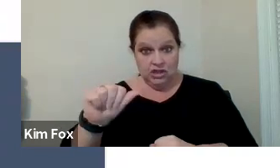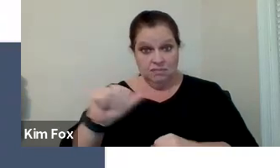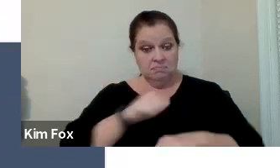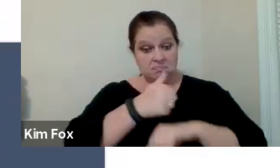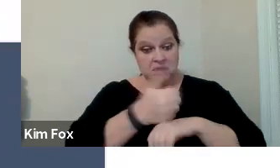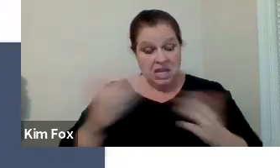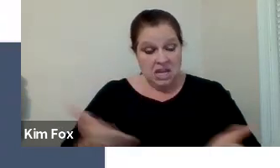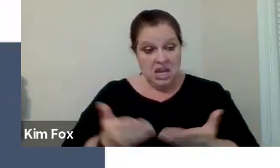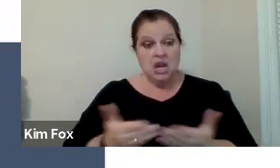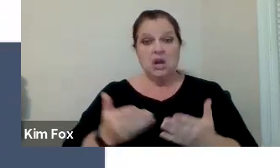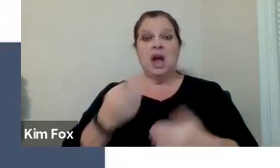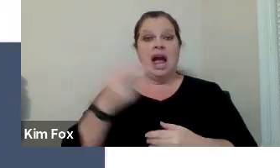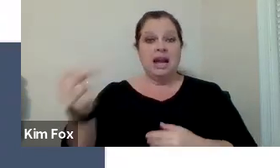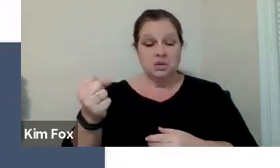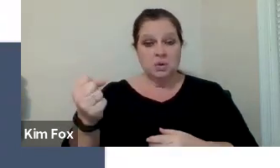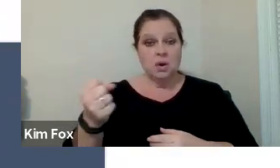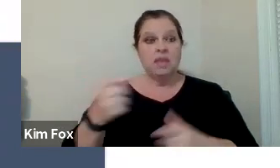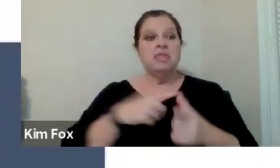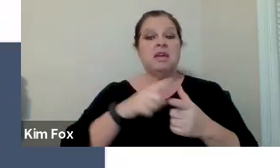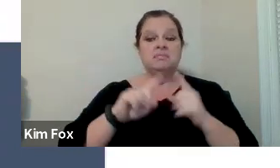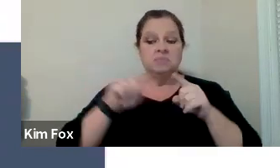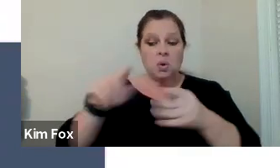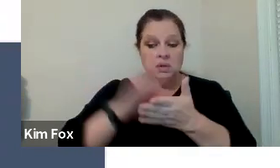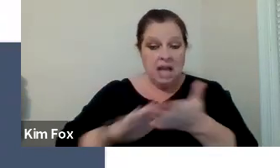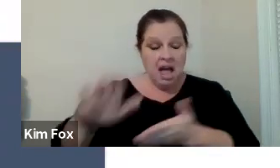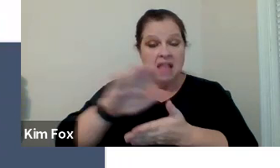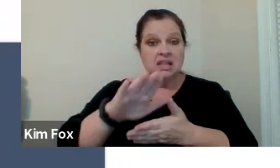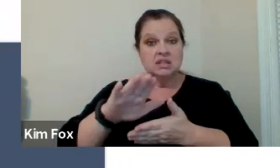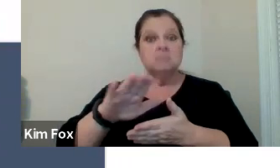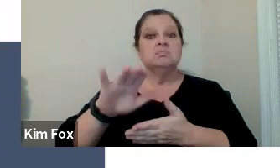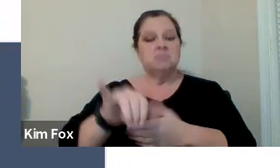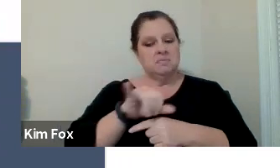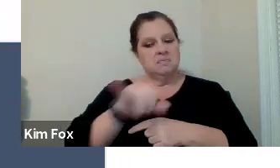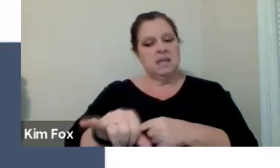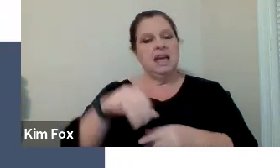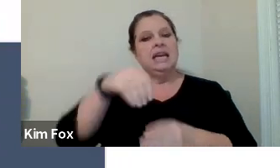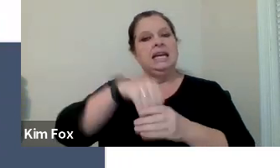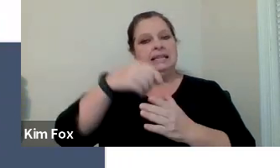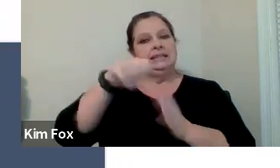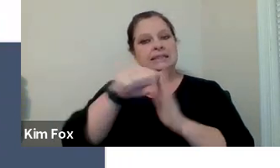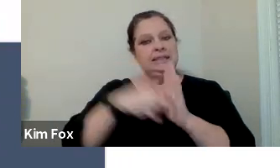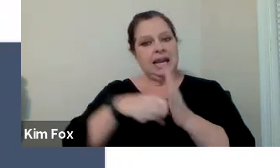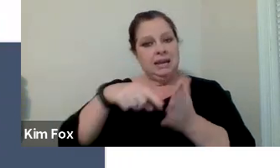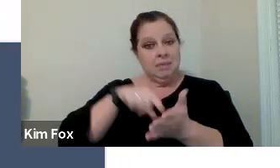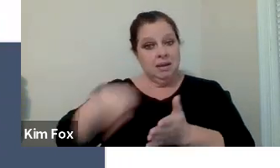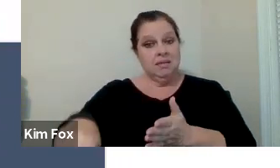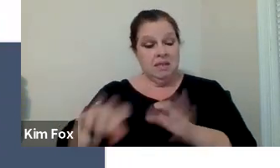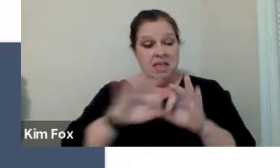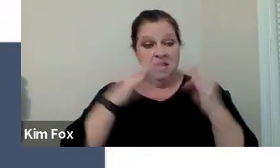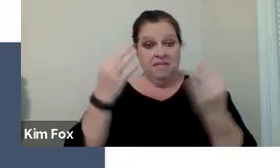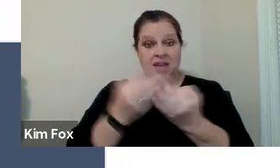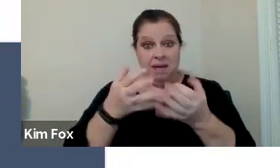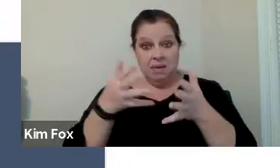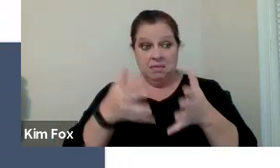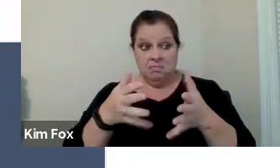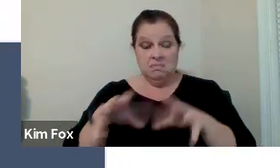school dependent then goes to college. They can have the in-state rate, and then the remaining